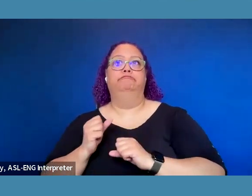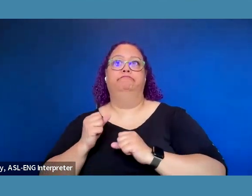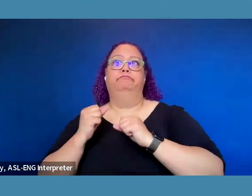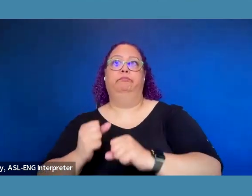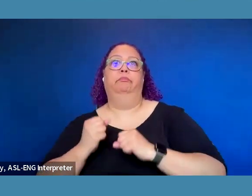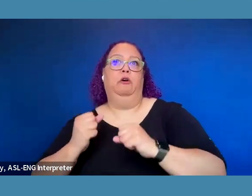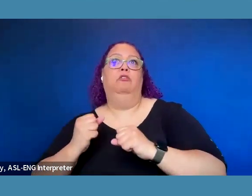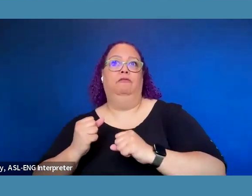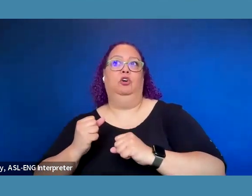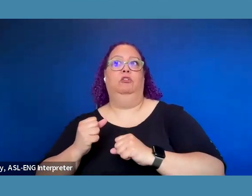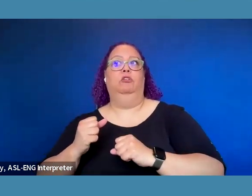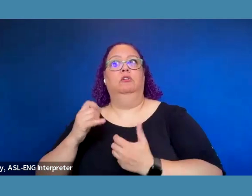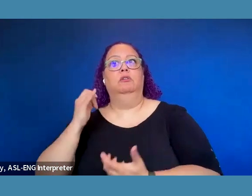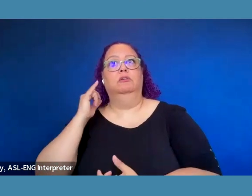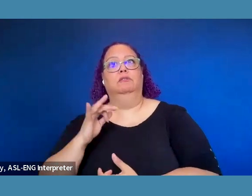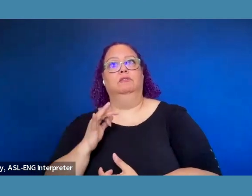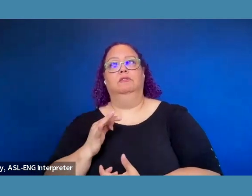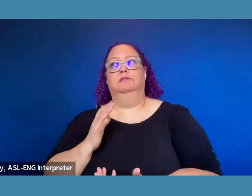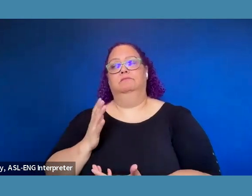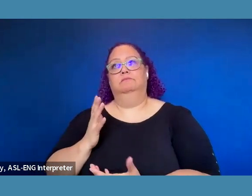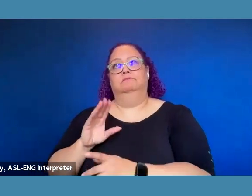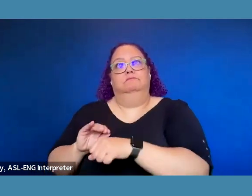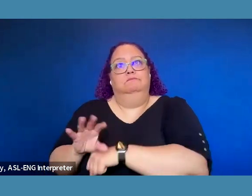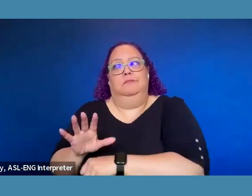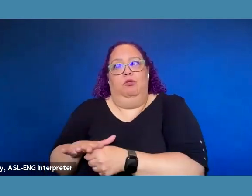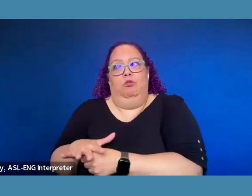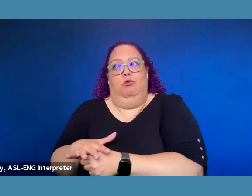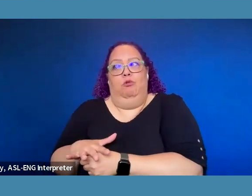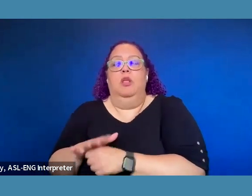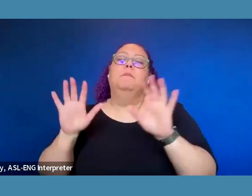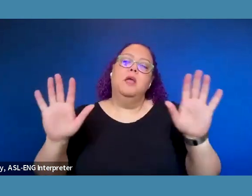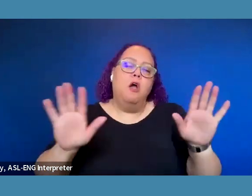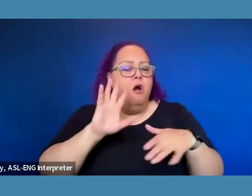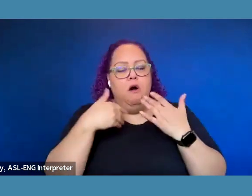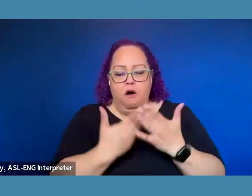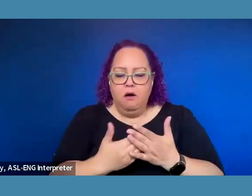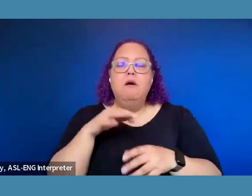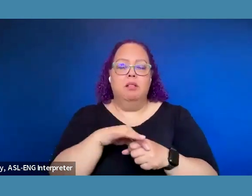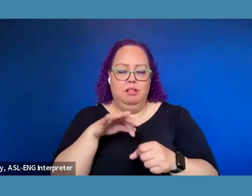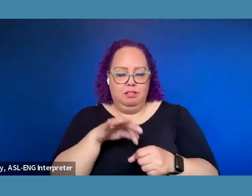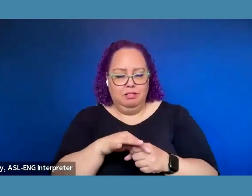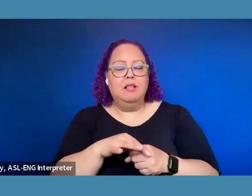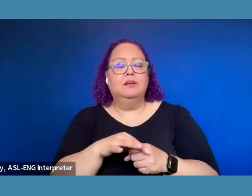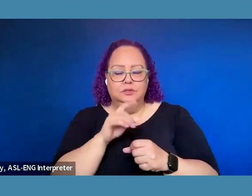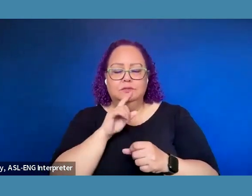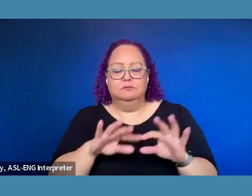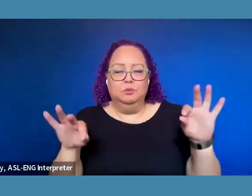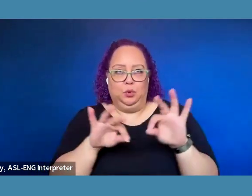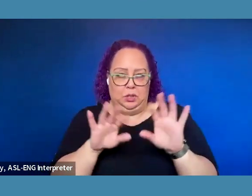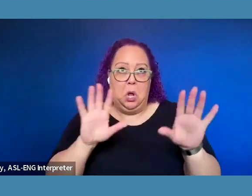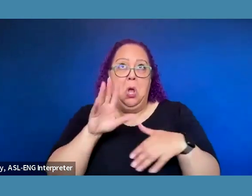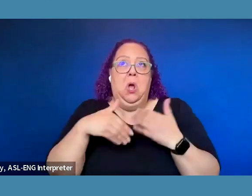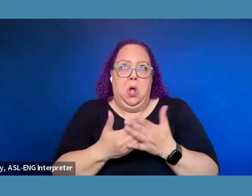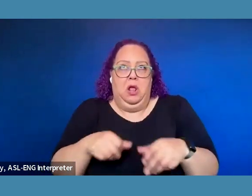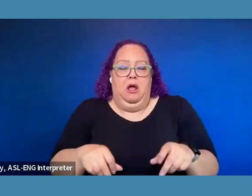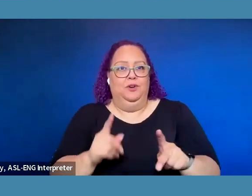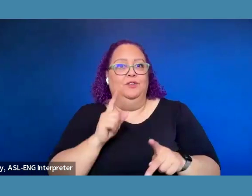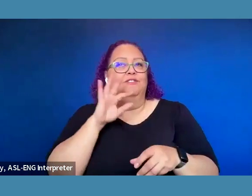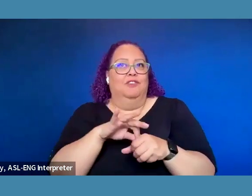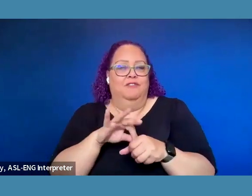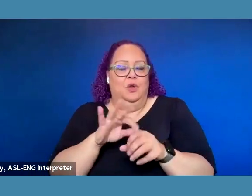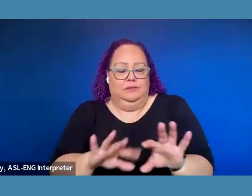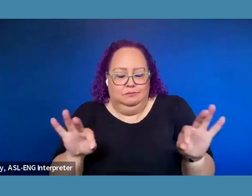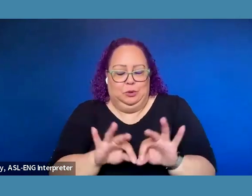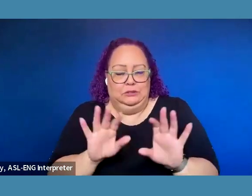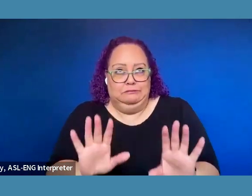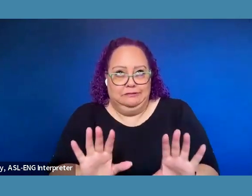level. Not that all elections are important, and all opportunities to vote is a right that we have, and one that's very important